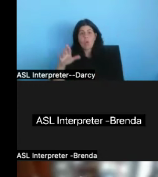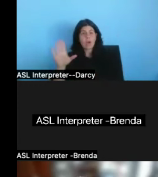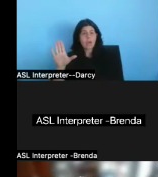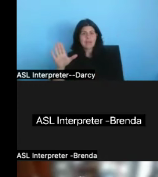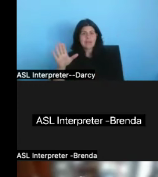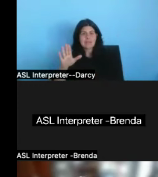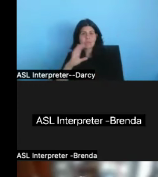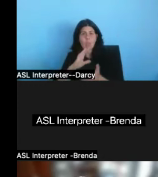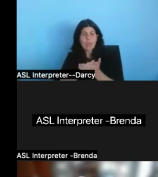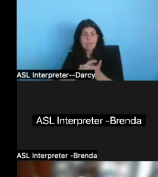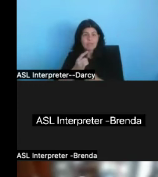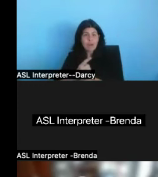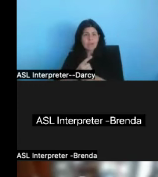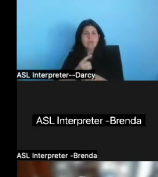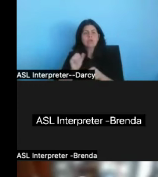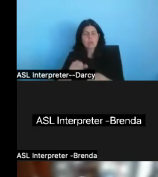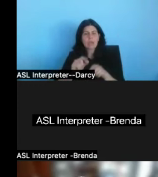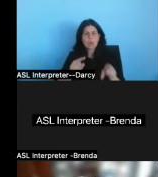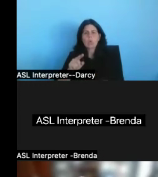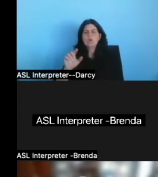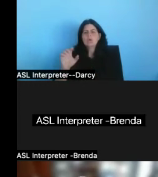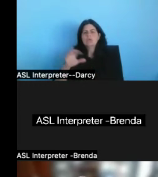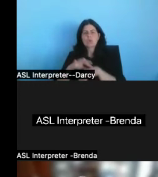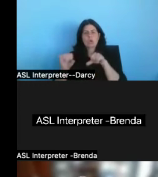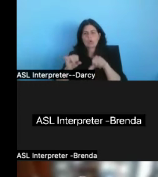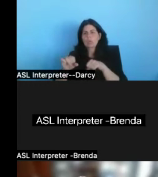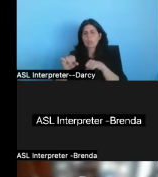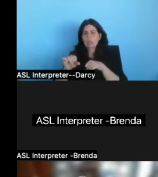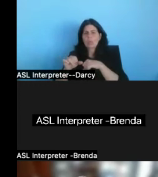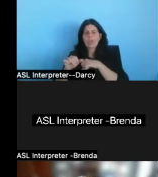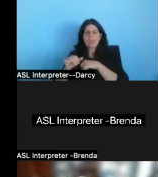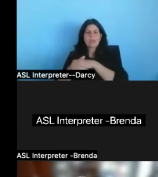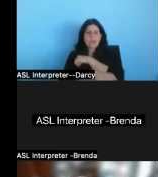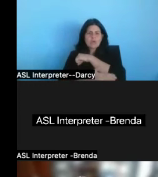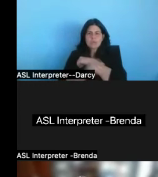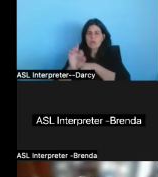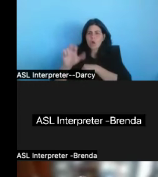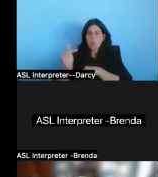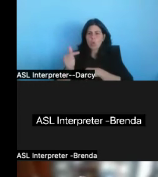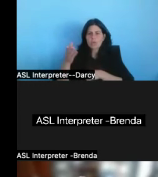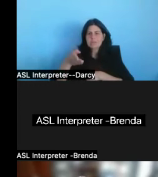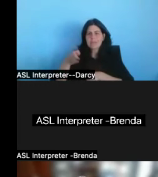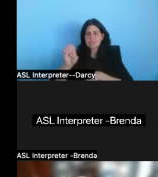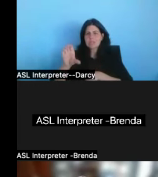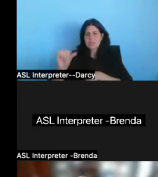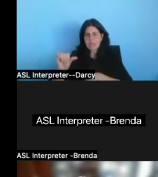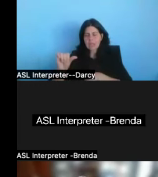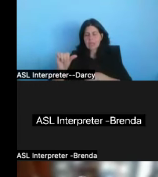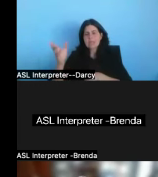County. You can go to earthquakecountry.org/ECA-events to